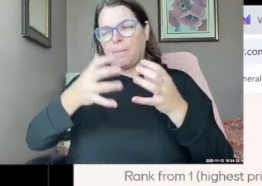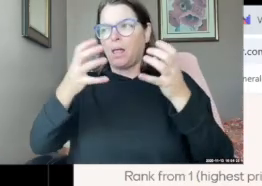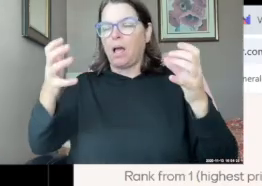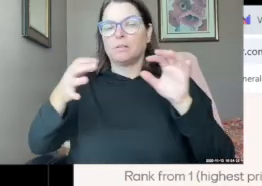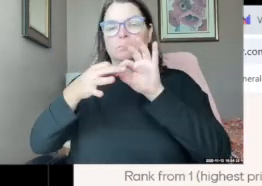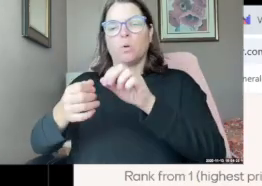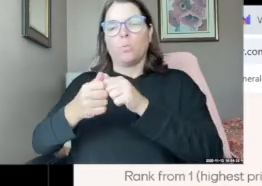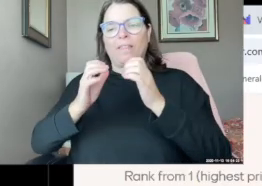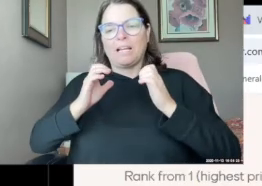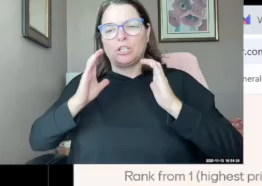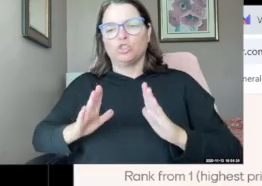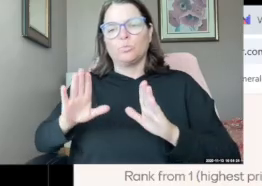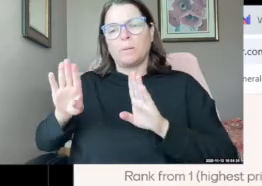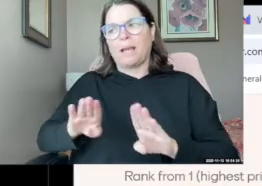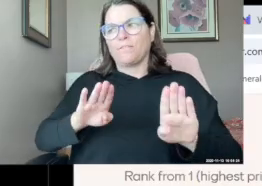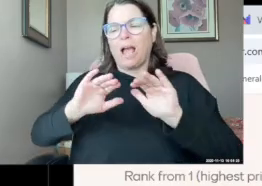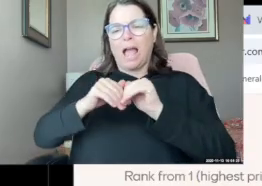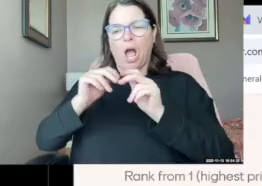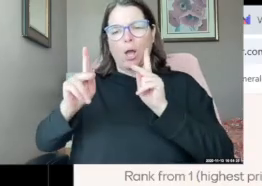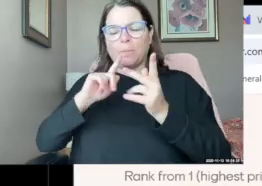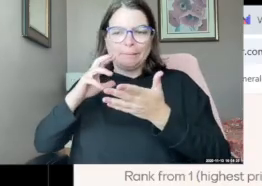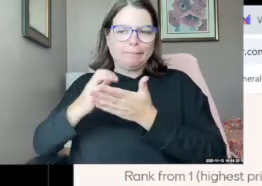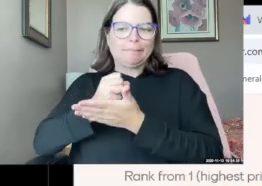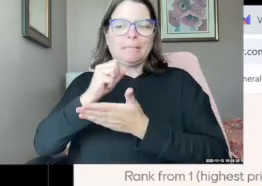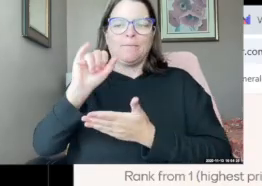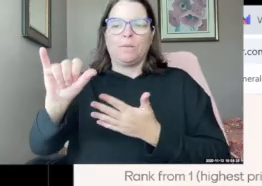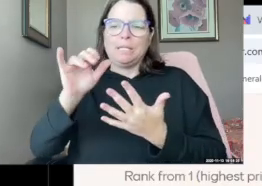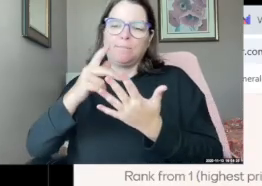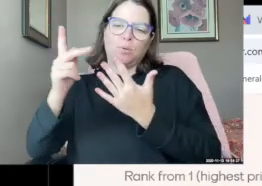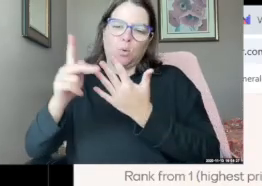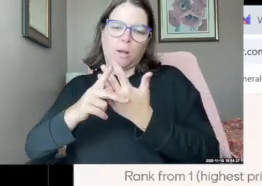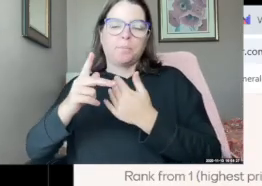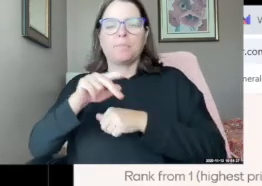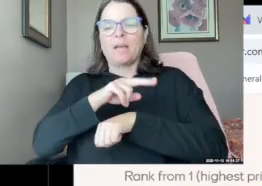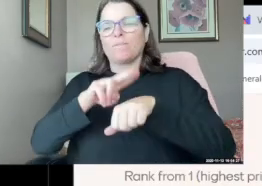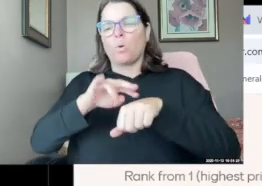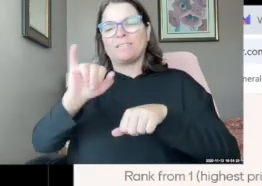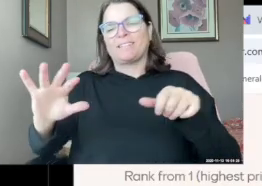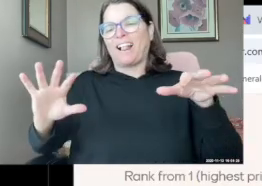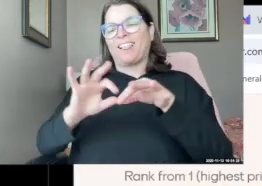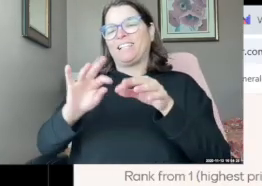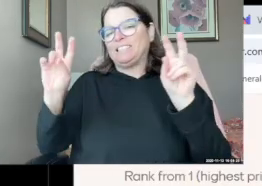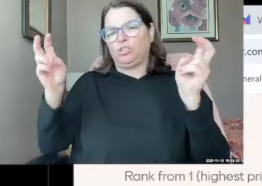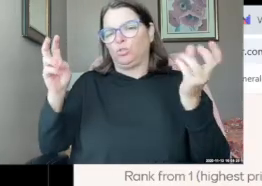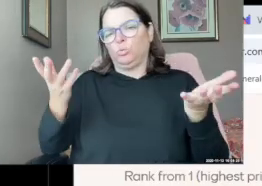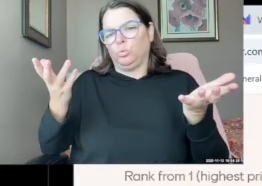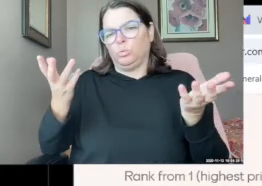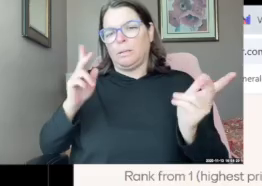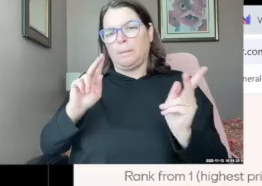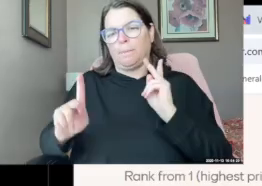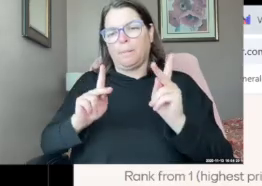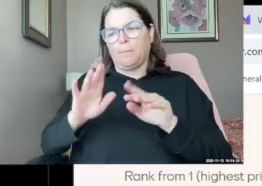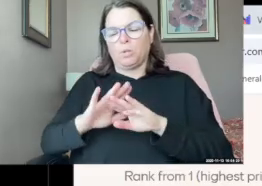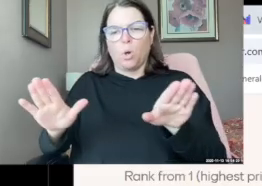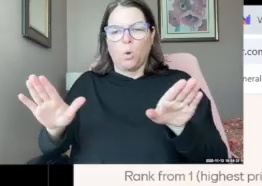is something that we're thinking about a lot in relation to consumer behavior and how people are taking advantage of these programs. Because,